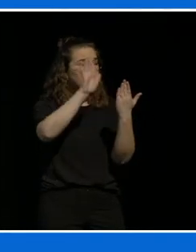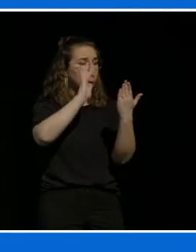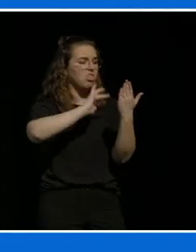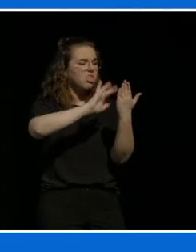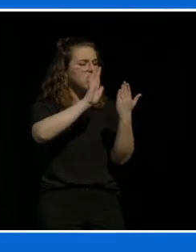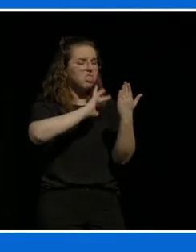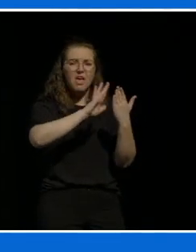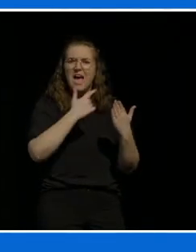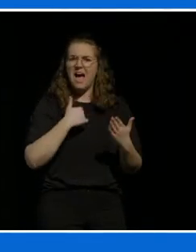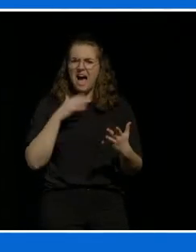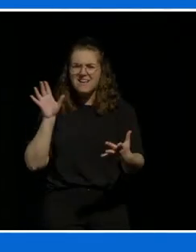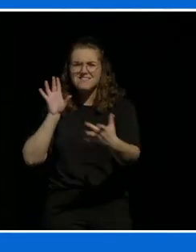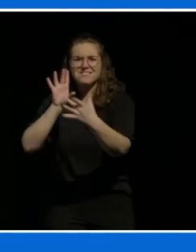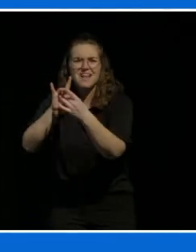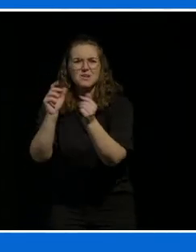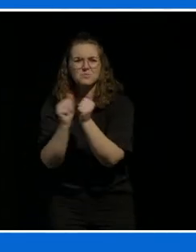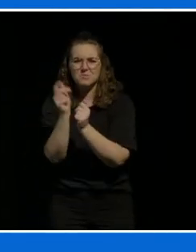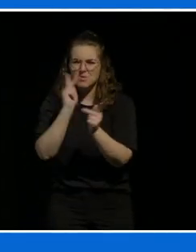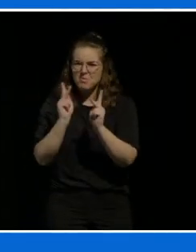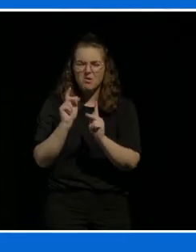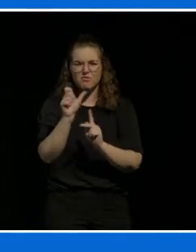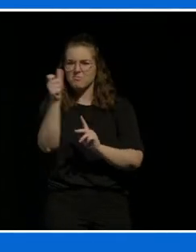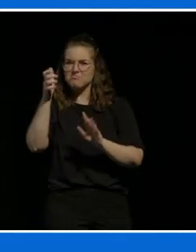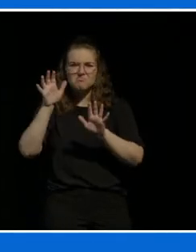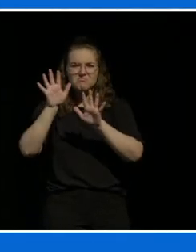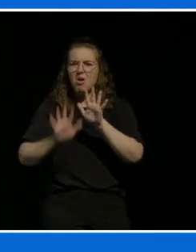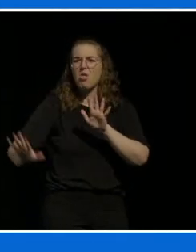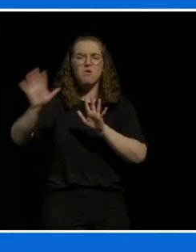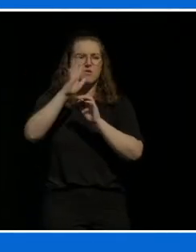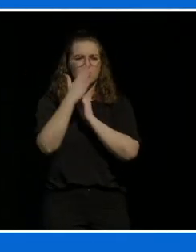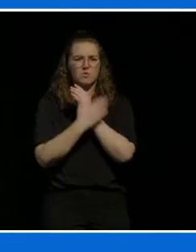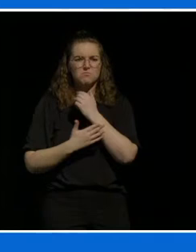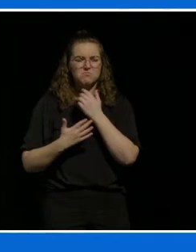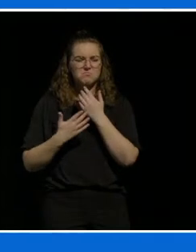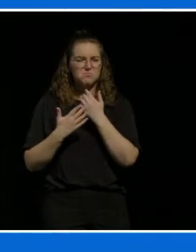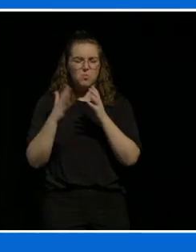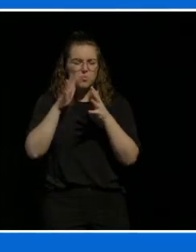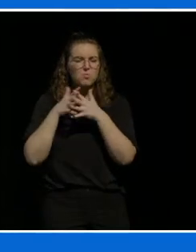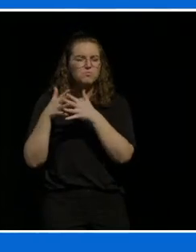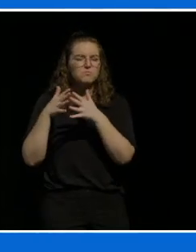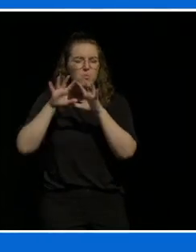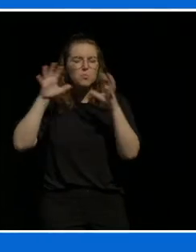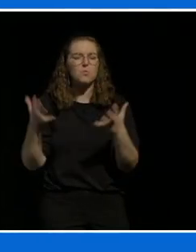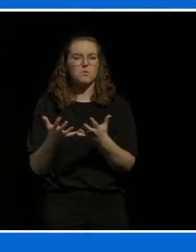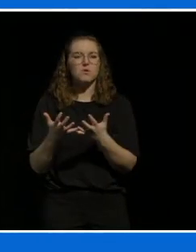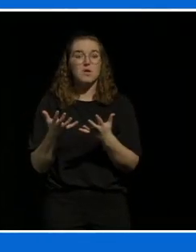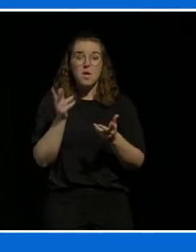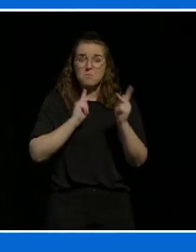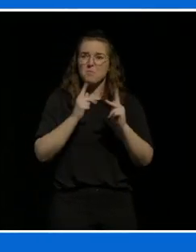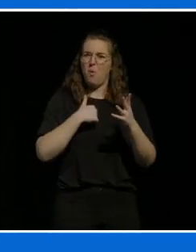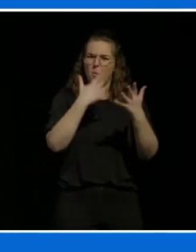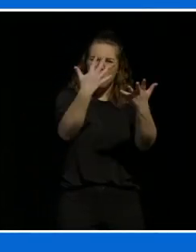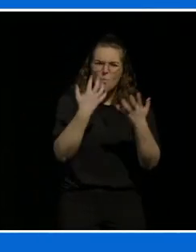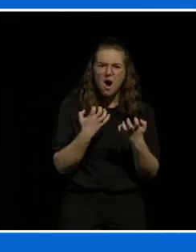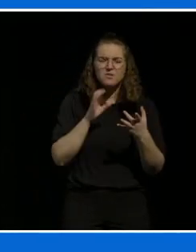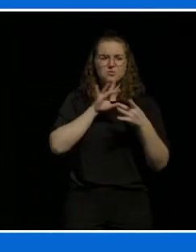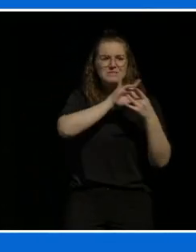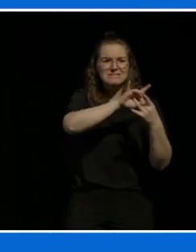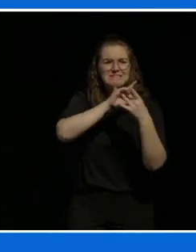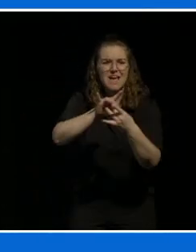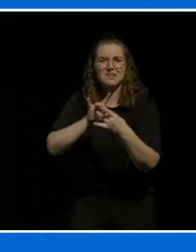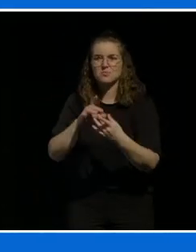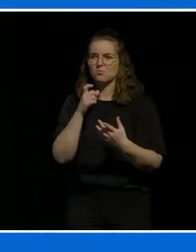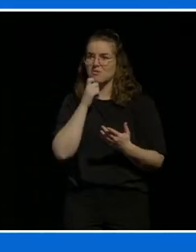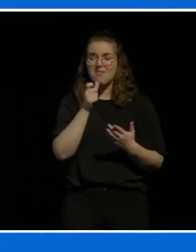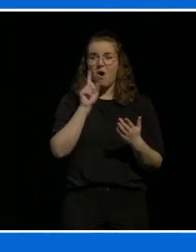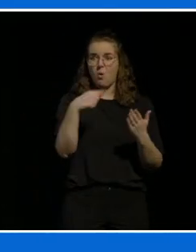with many people from around the world, and oftentimes opens up new opportunities for me and my projects. People want to connect. We're not just here to, like, scroll.